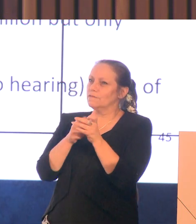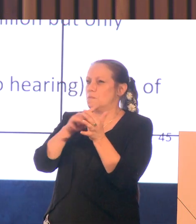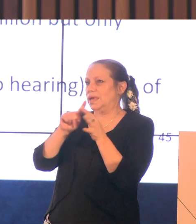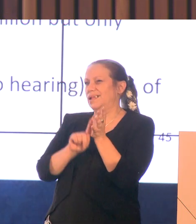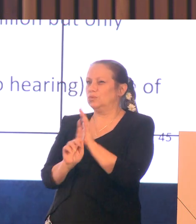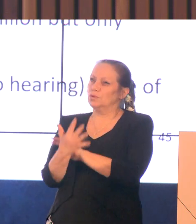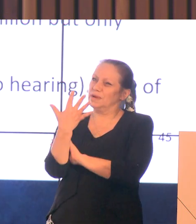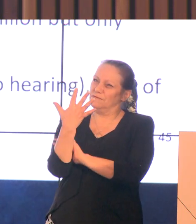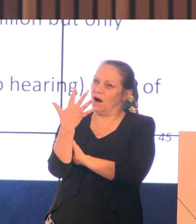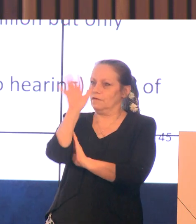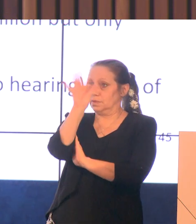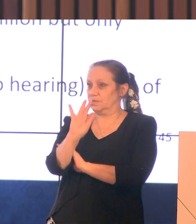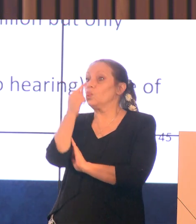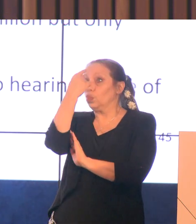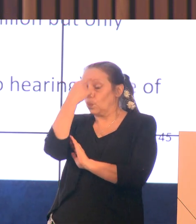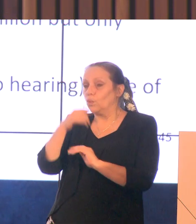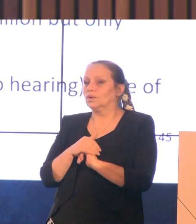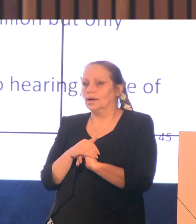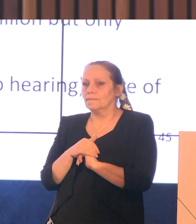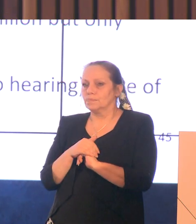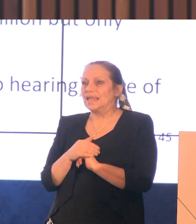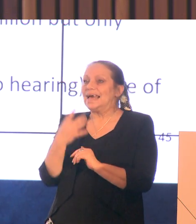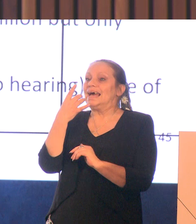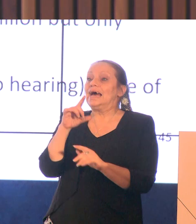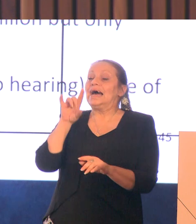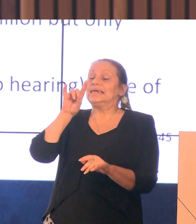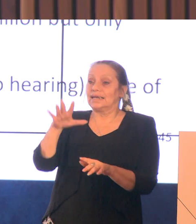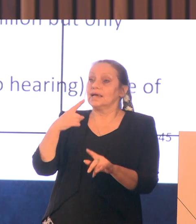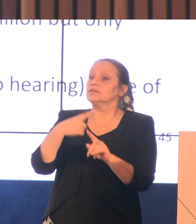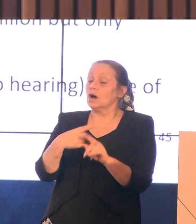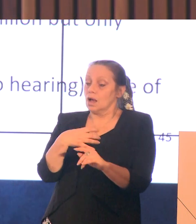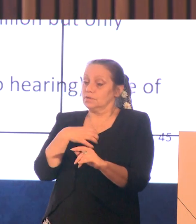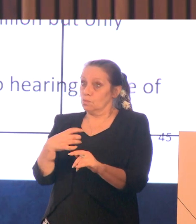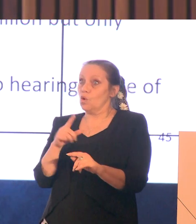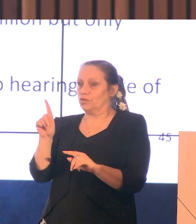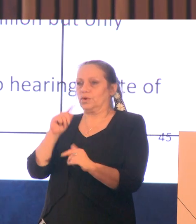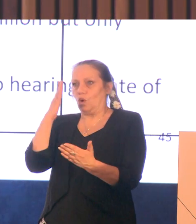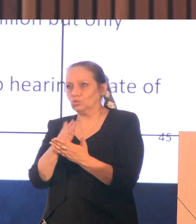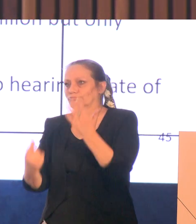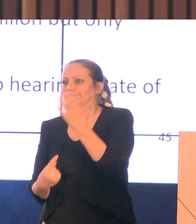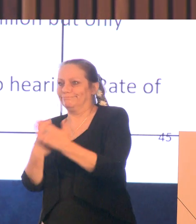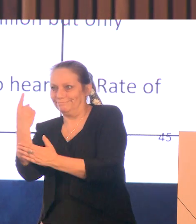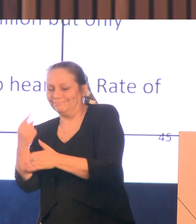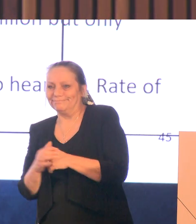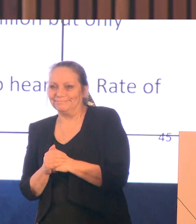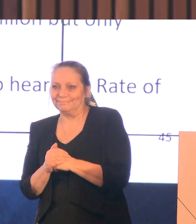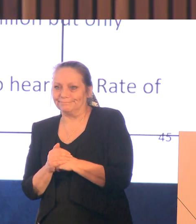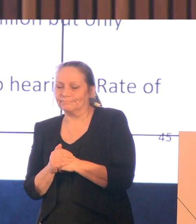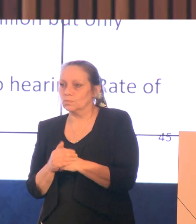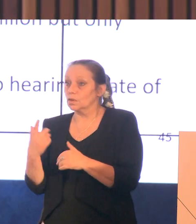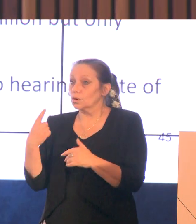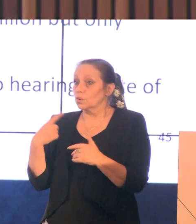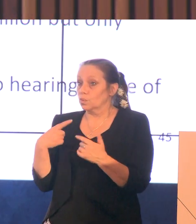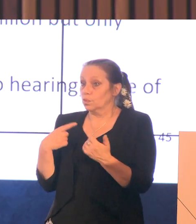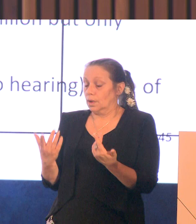would be 5%, so more than 10 times the rate that was in fact applied, and that was drawn